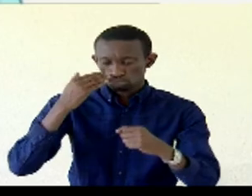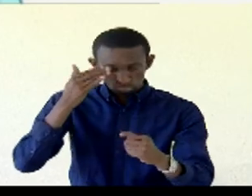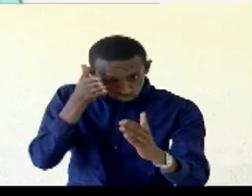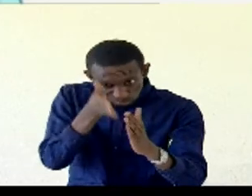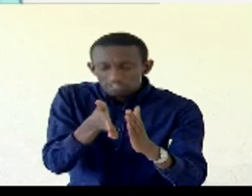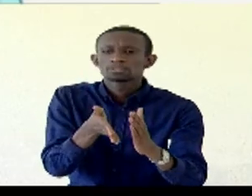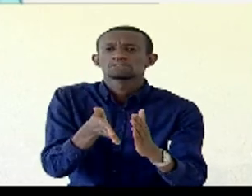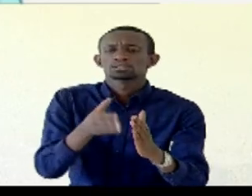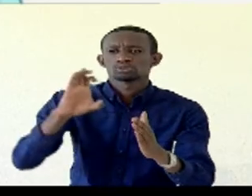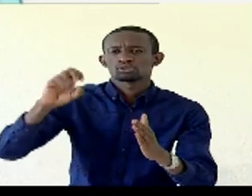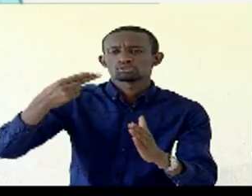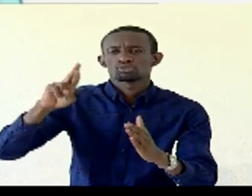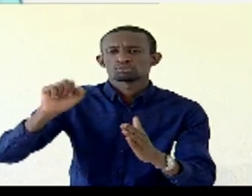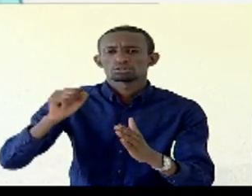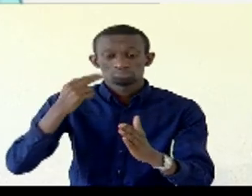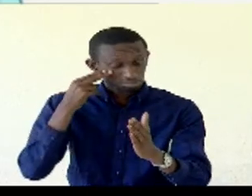time visible as X-shaped.